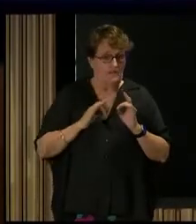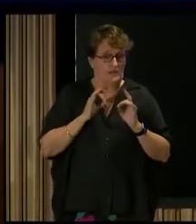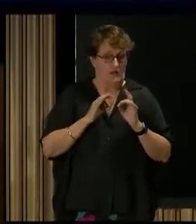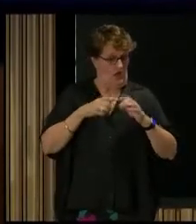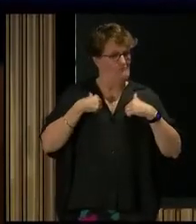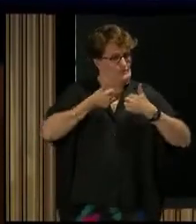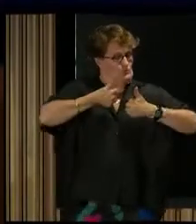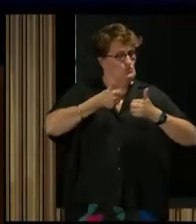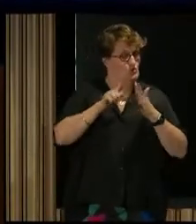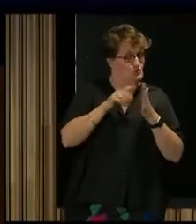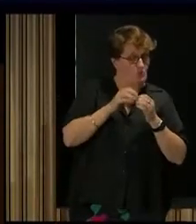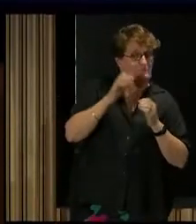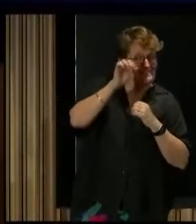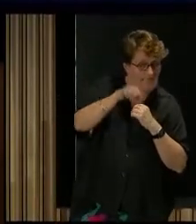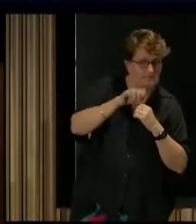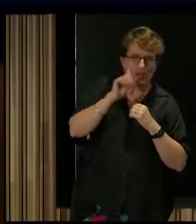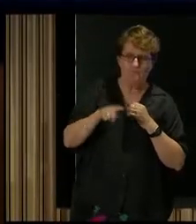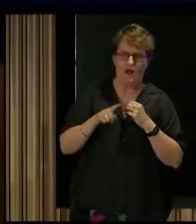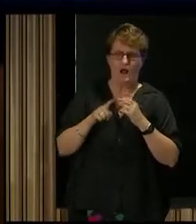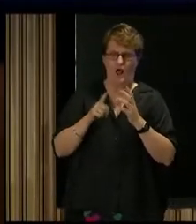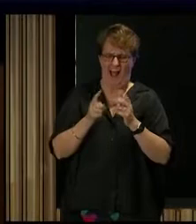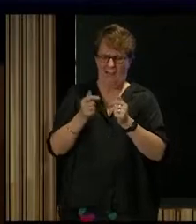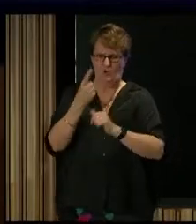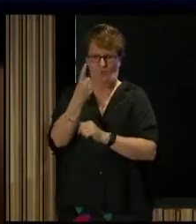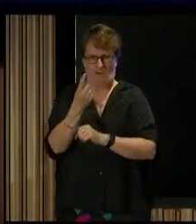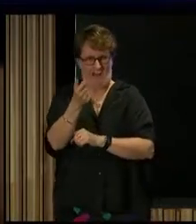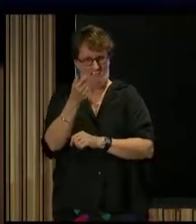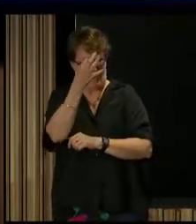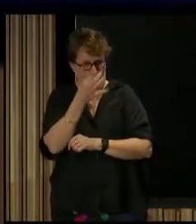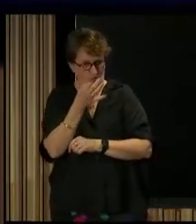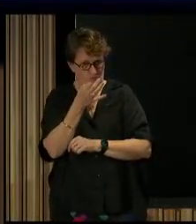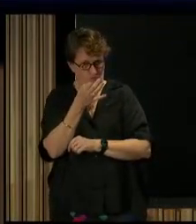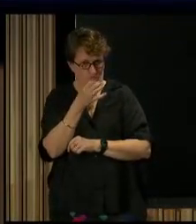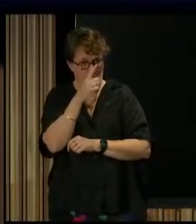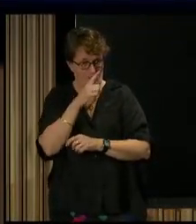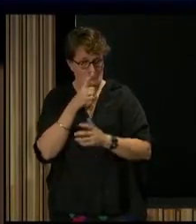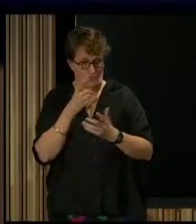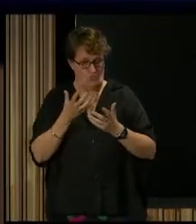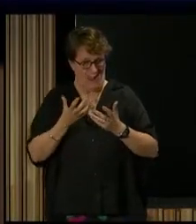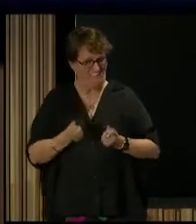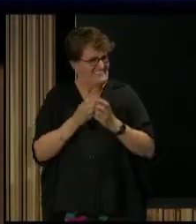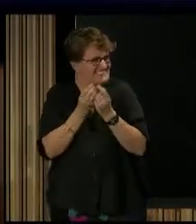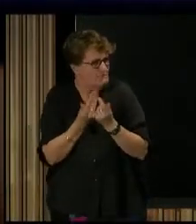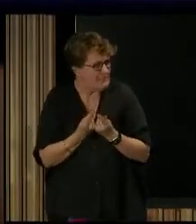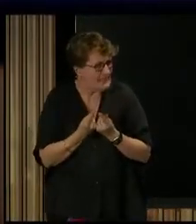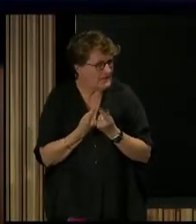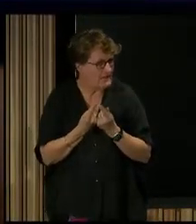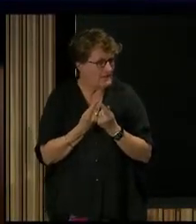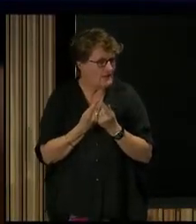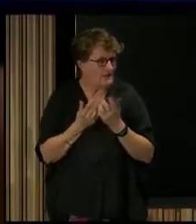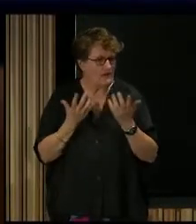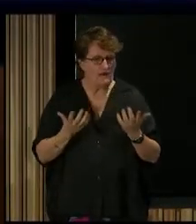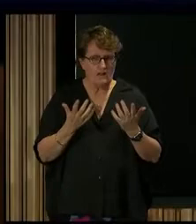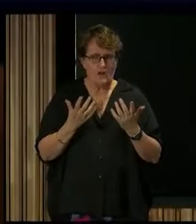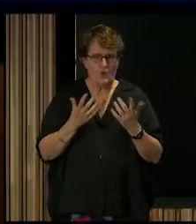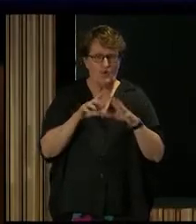of optimism and hope that after an hour and a half, people are going to get what they came for. And that's, you know, with everything that